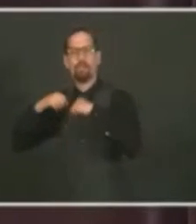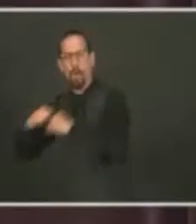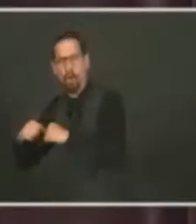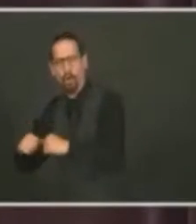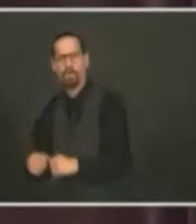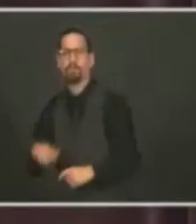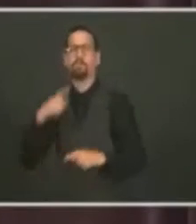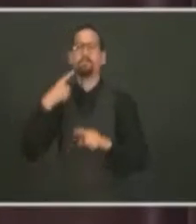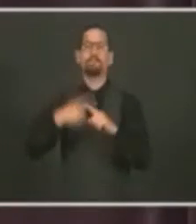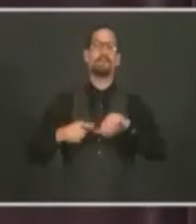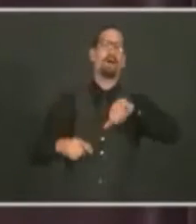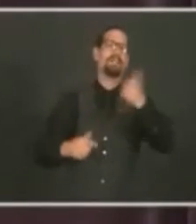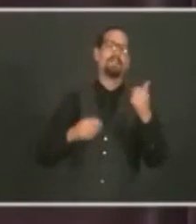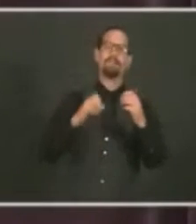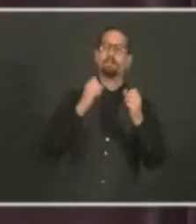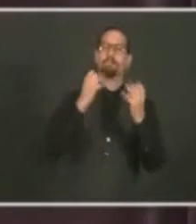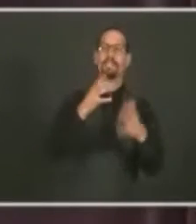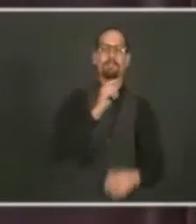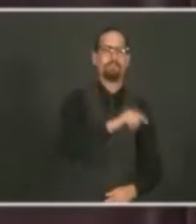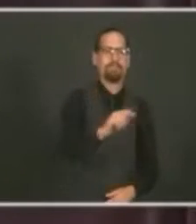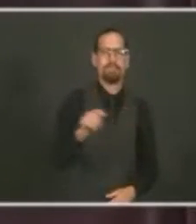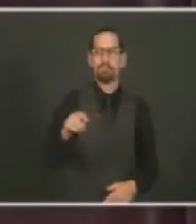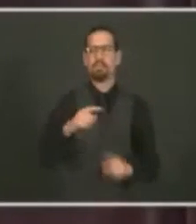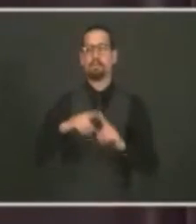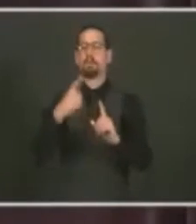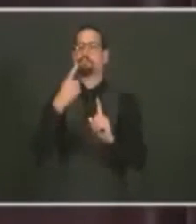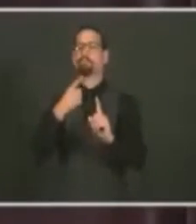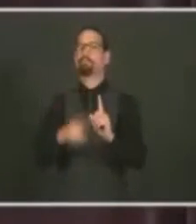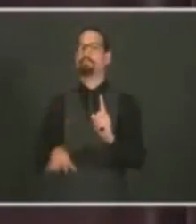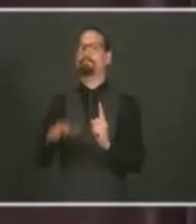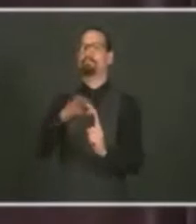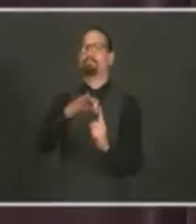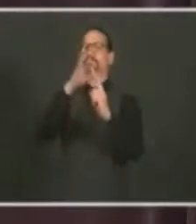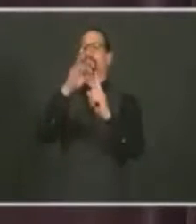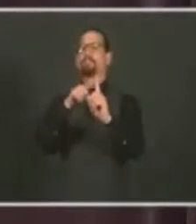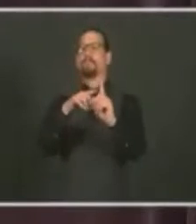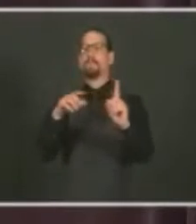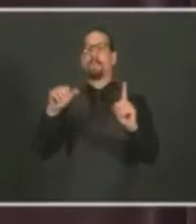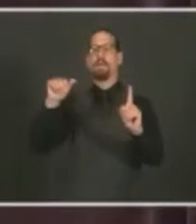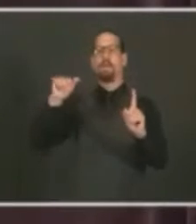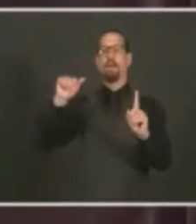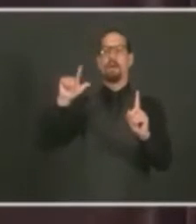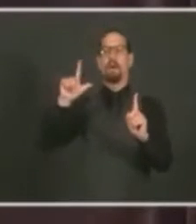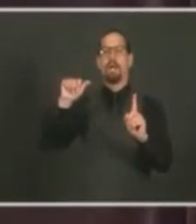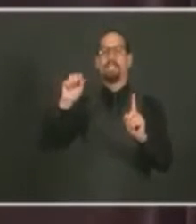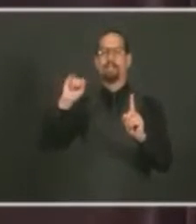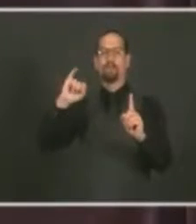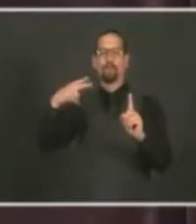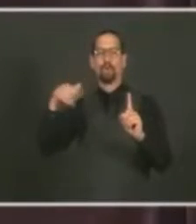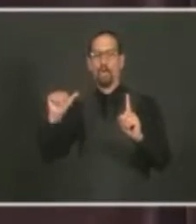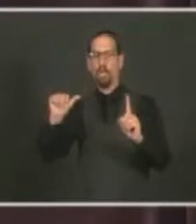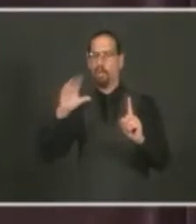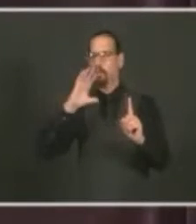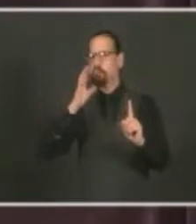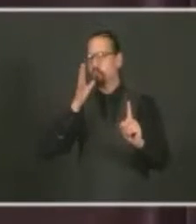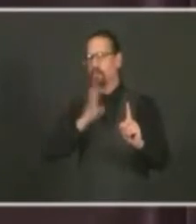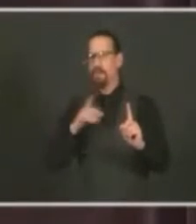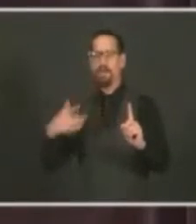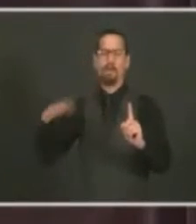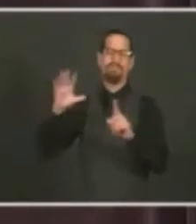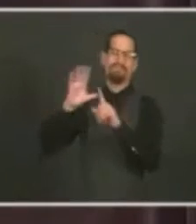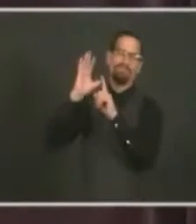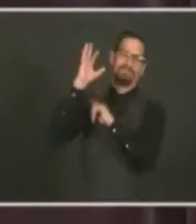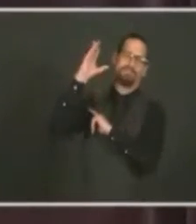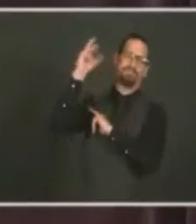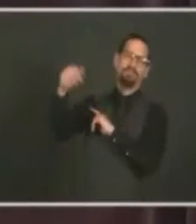of the many superheroes I think of when you look at the entire statewide response. So I want to say thank you to